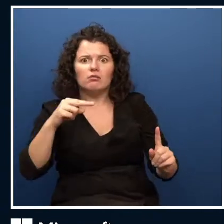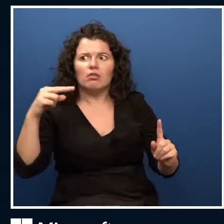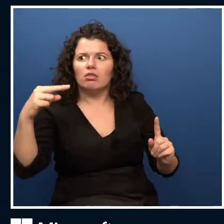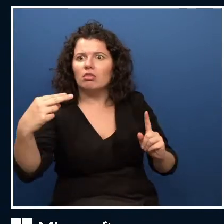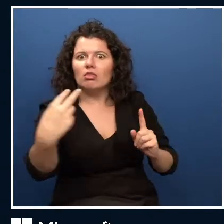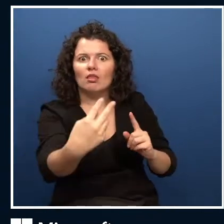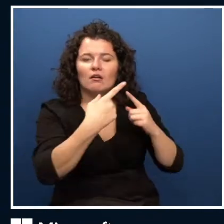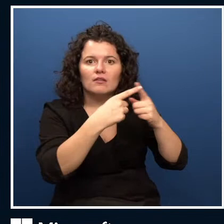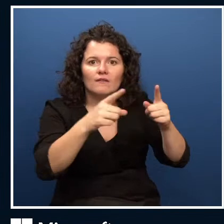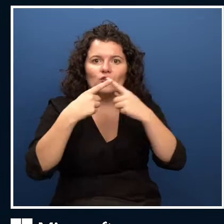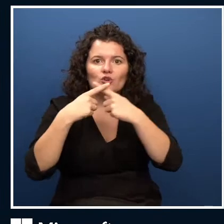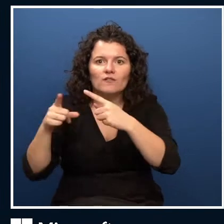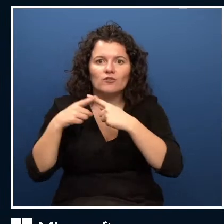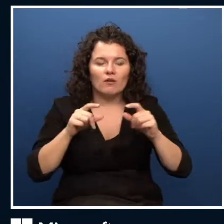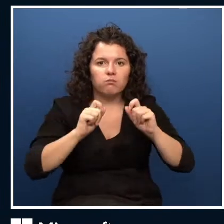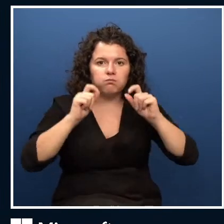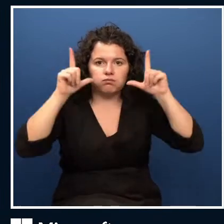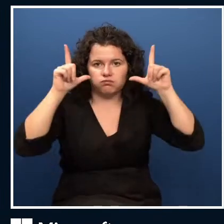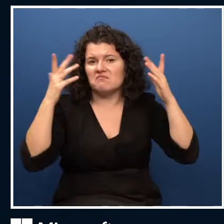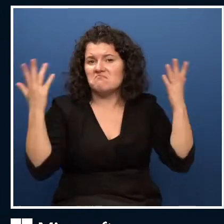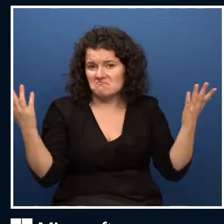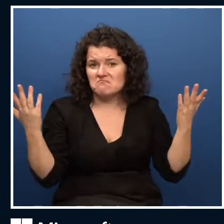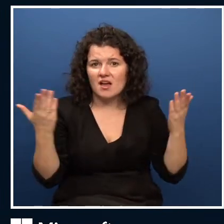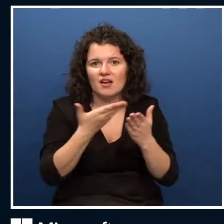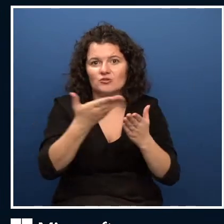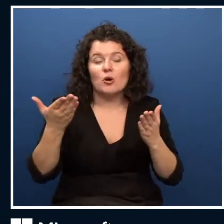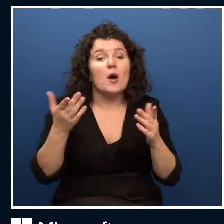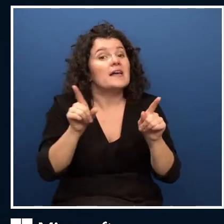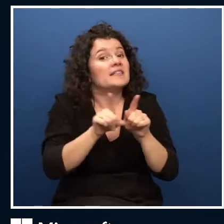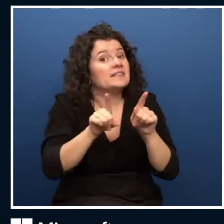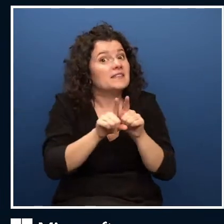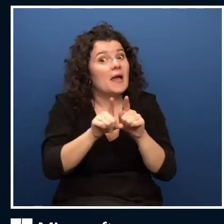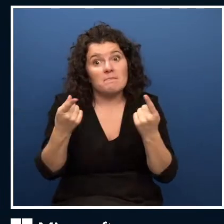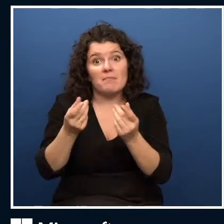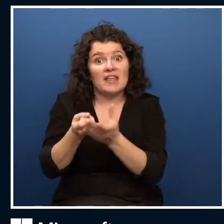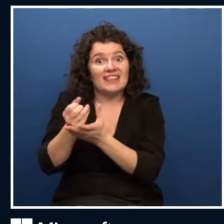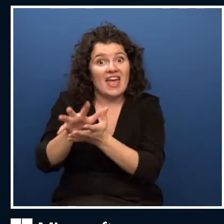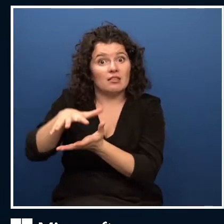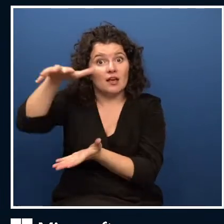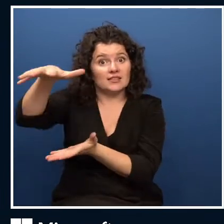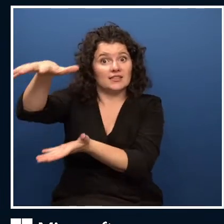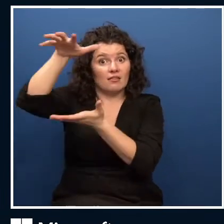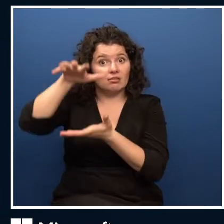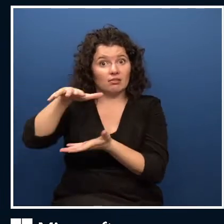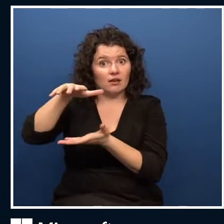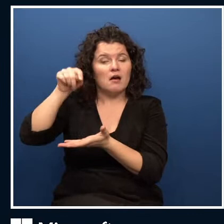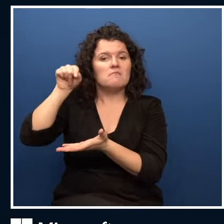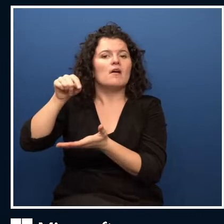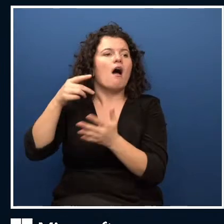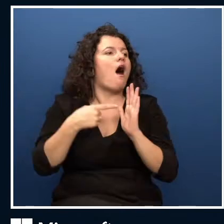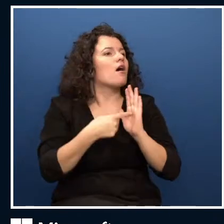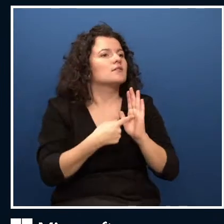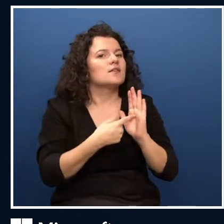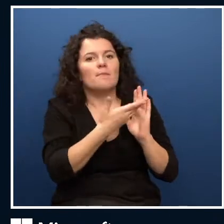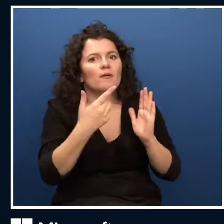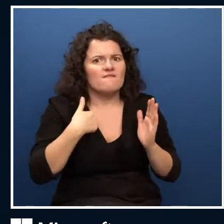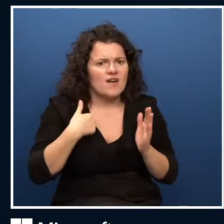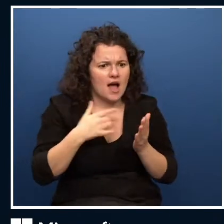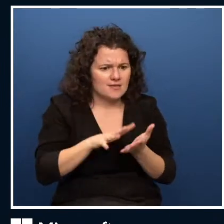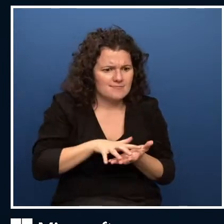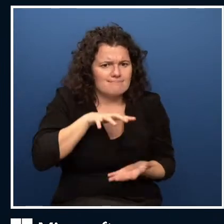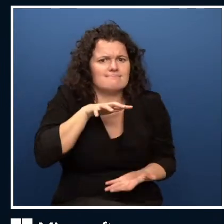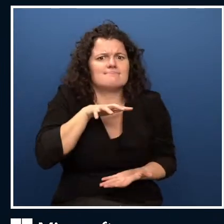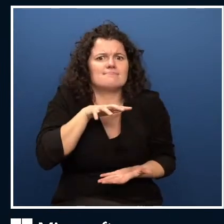skills. And second is like you can make certain new data sets. Maybe you are trying to gather data sets from